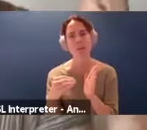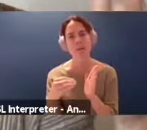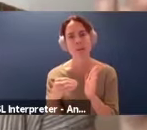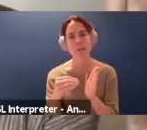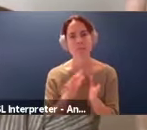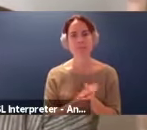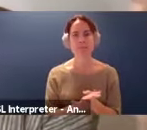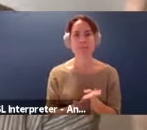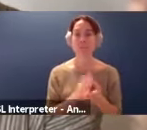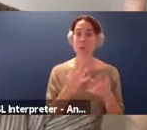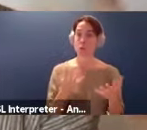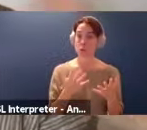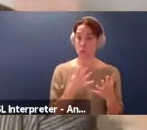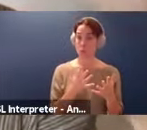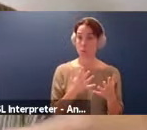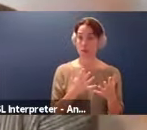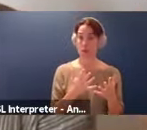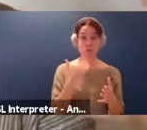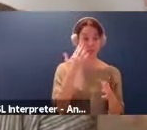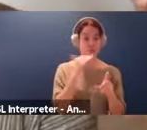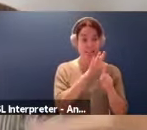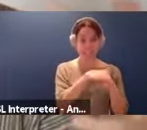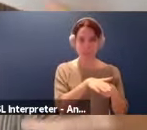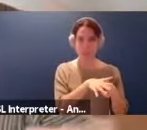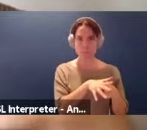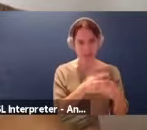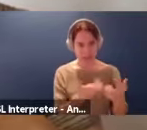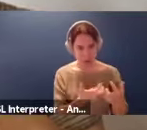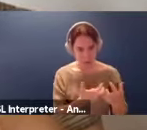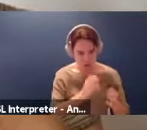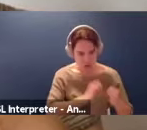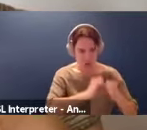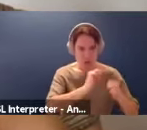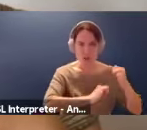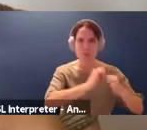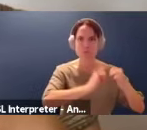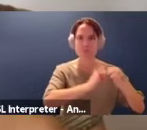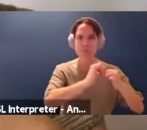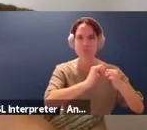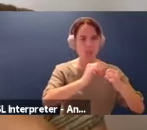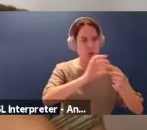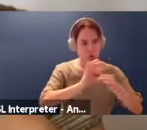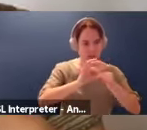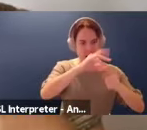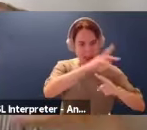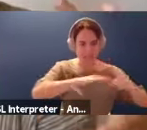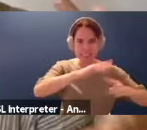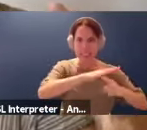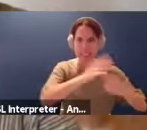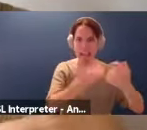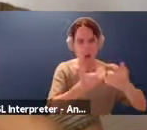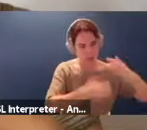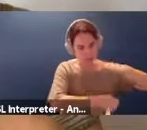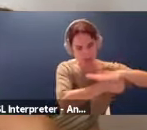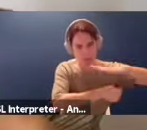of structural racism and the way that irrigates our society uh one of the consequences is because in our education